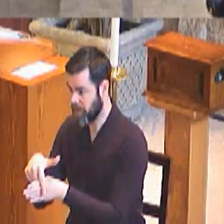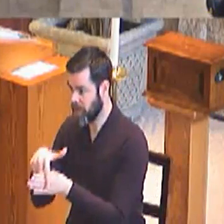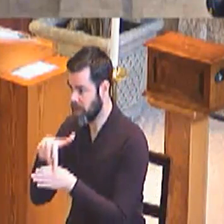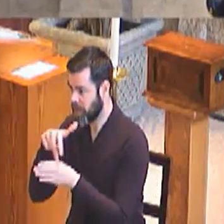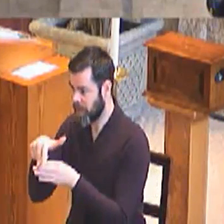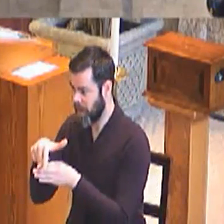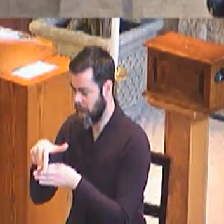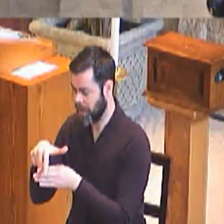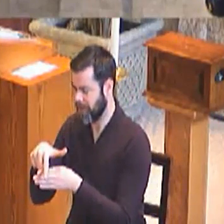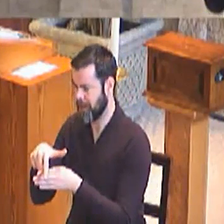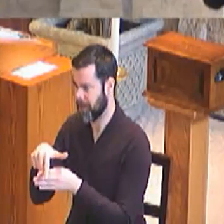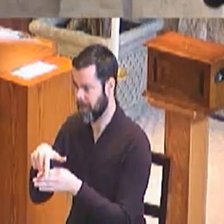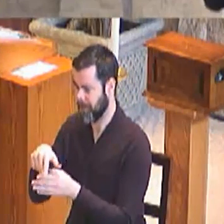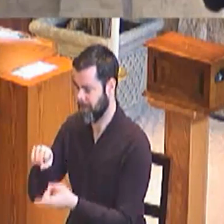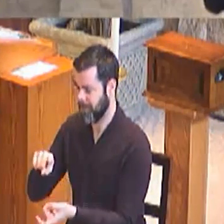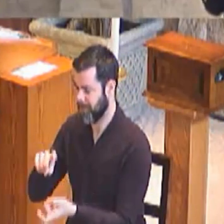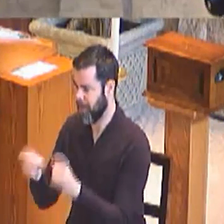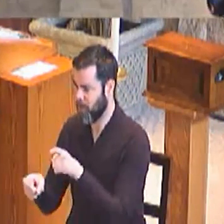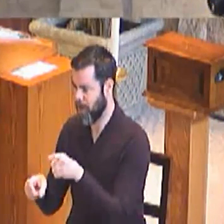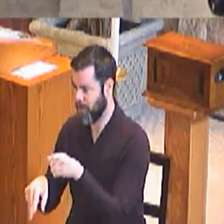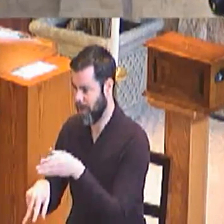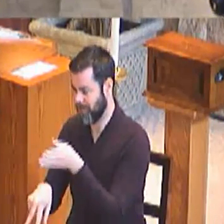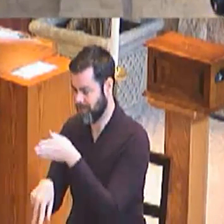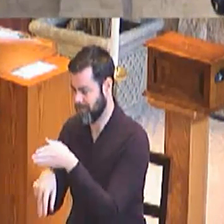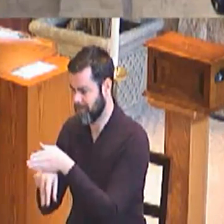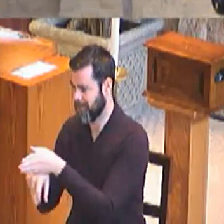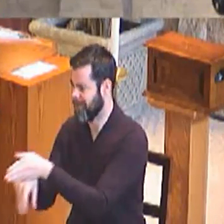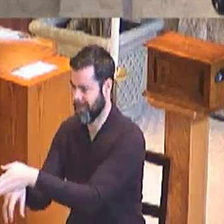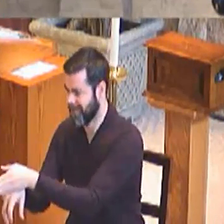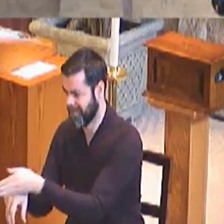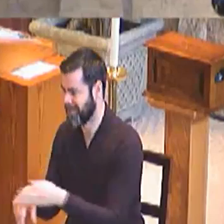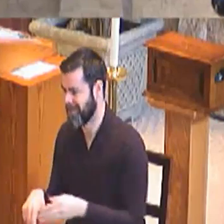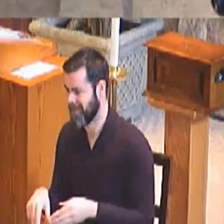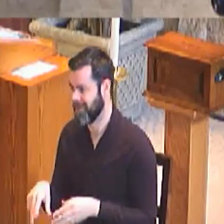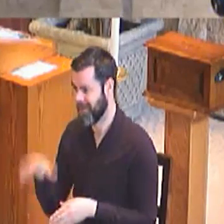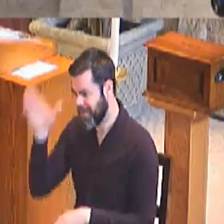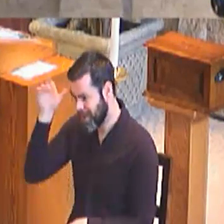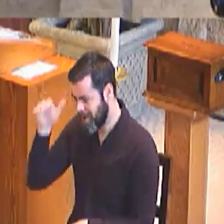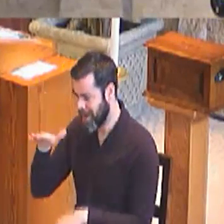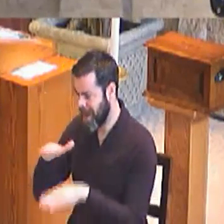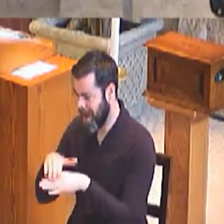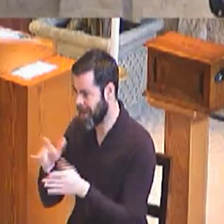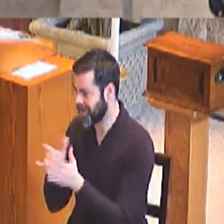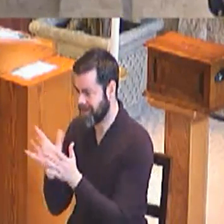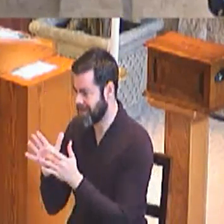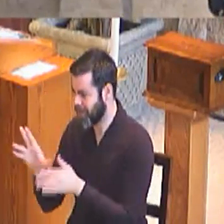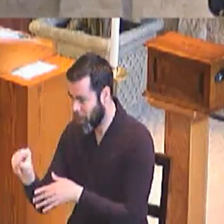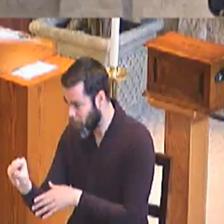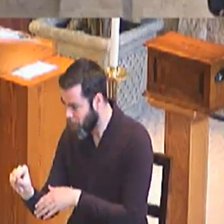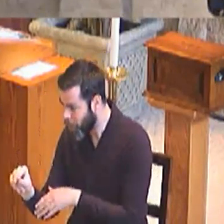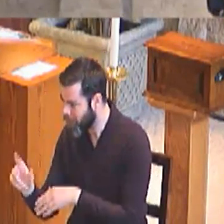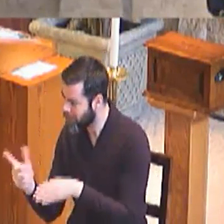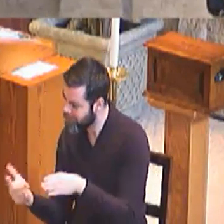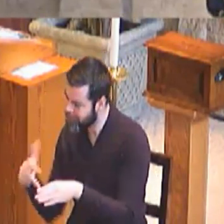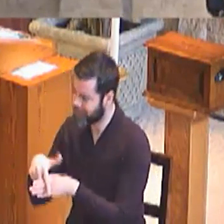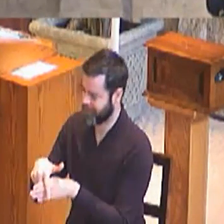Jesus. And that's what we're called to do. We are called to bring in some of our asinine